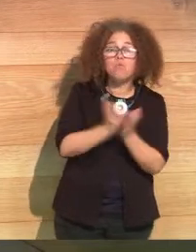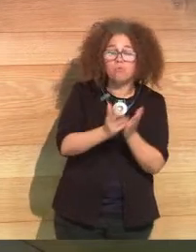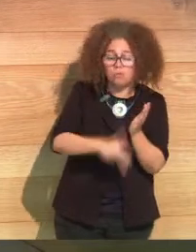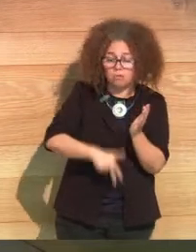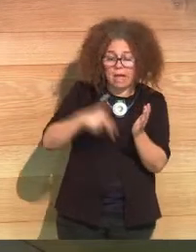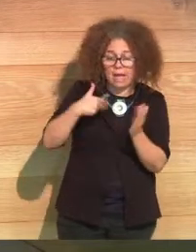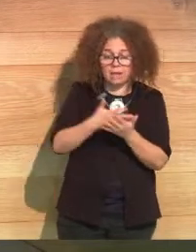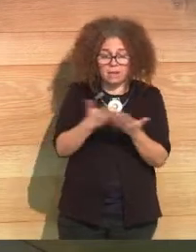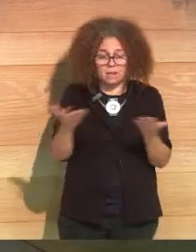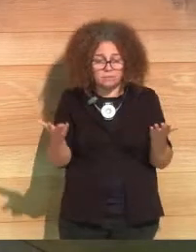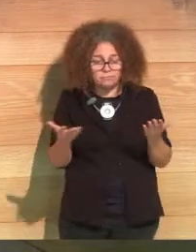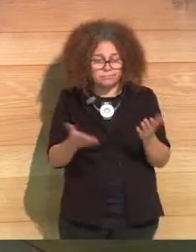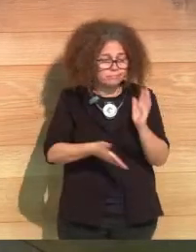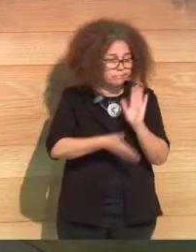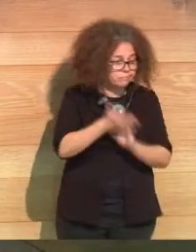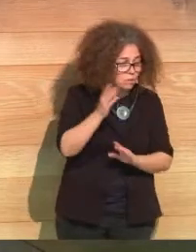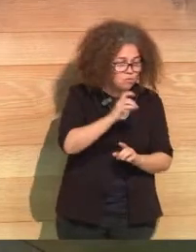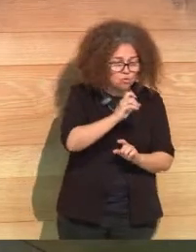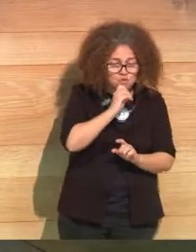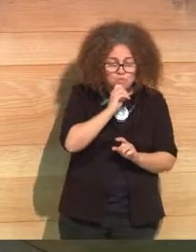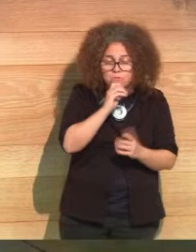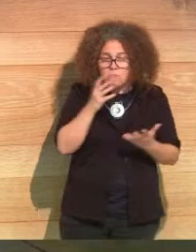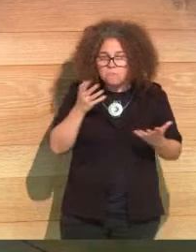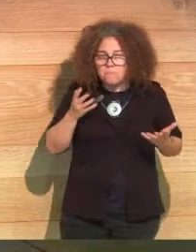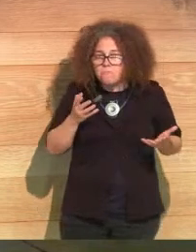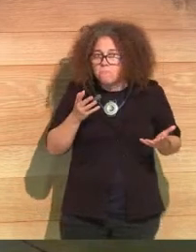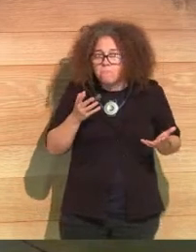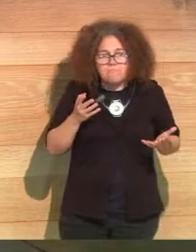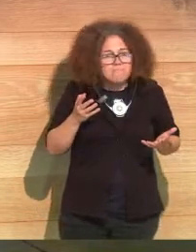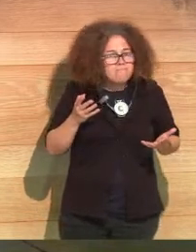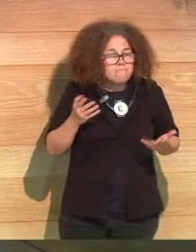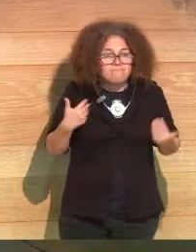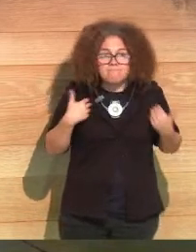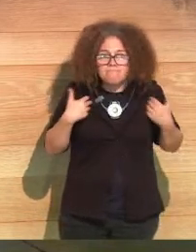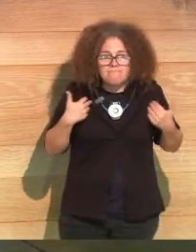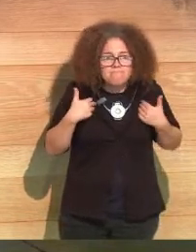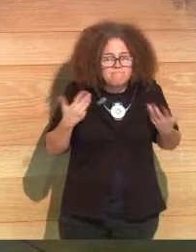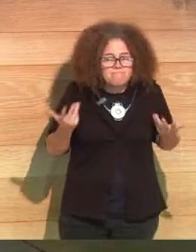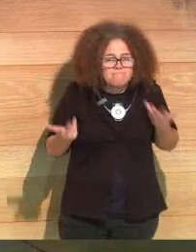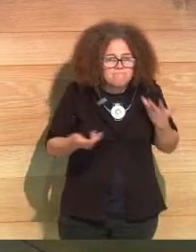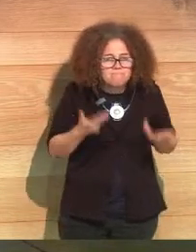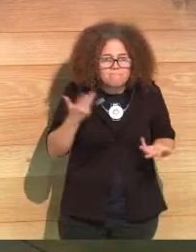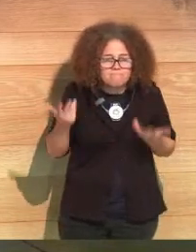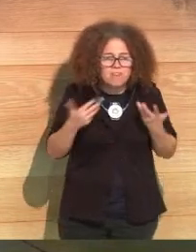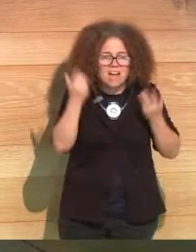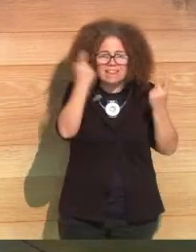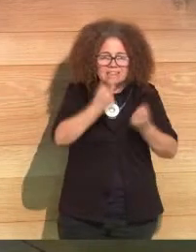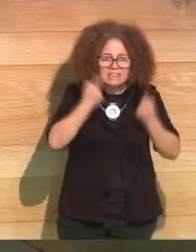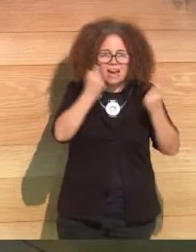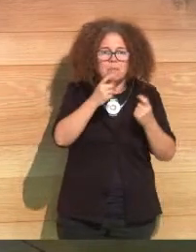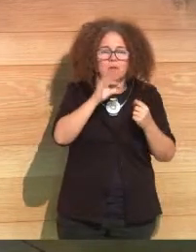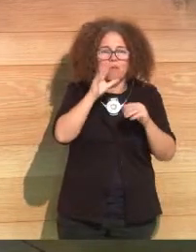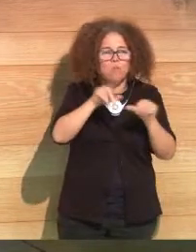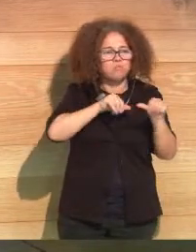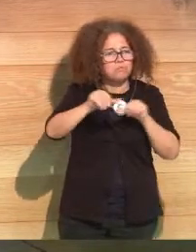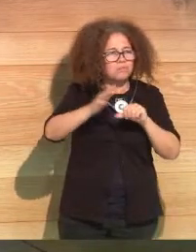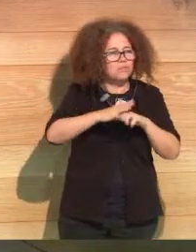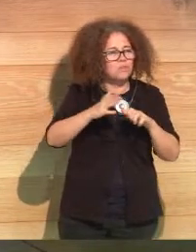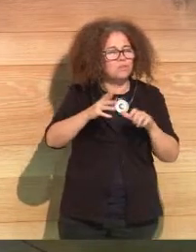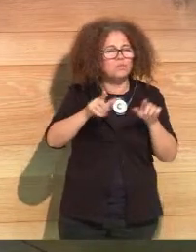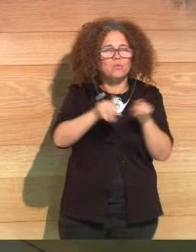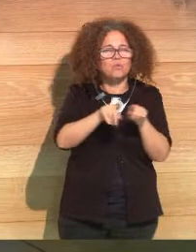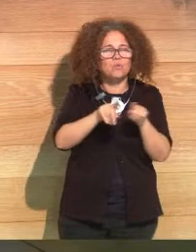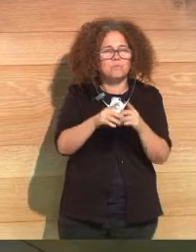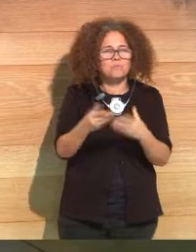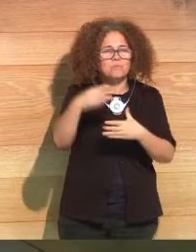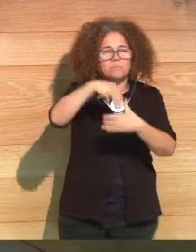go, how to react, so we try to share our state of mind with potential